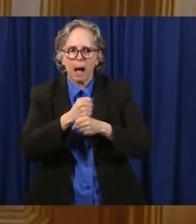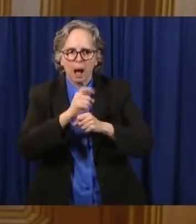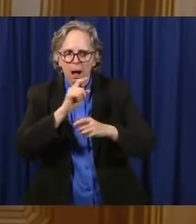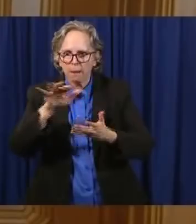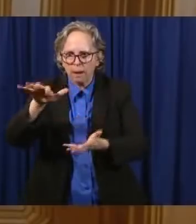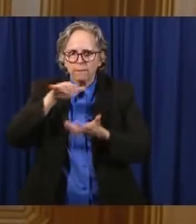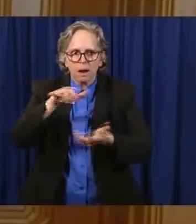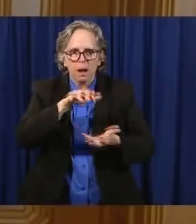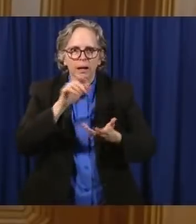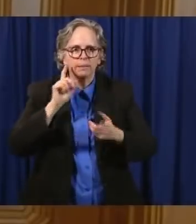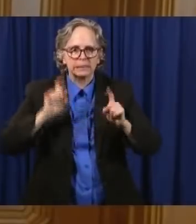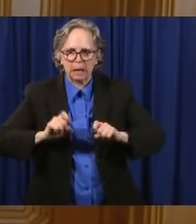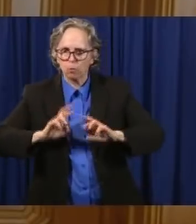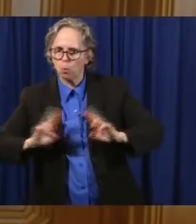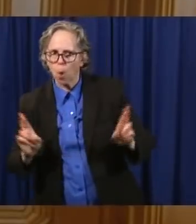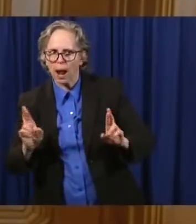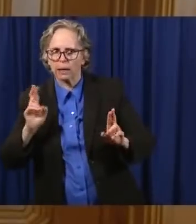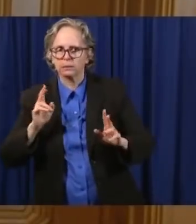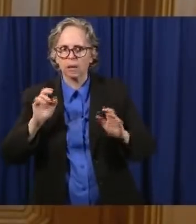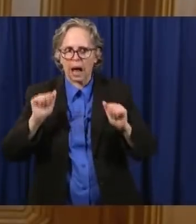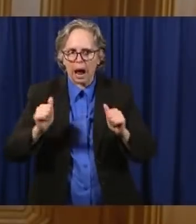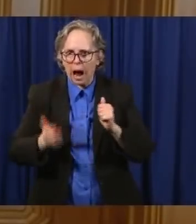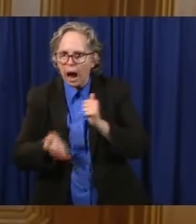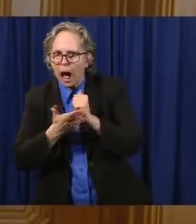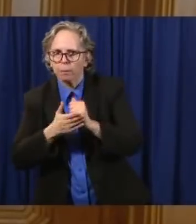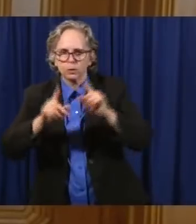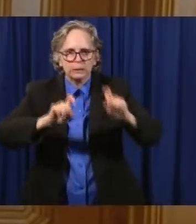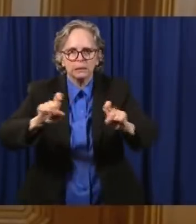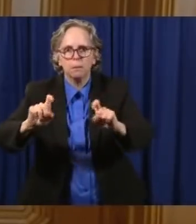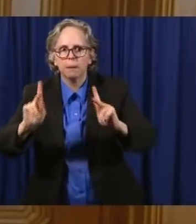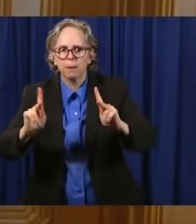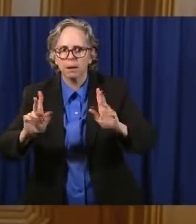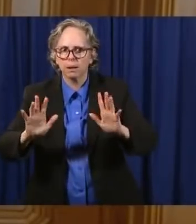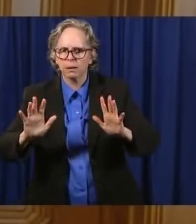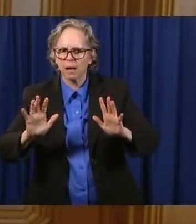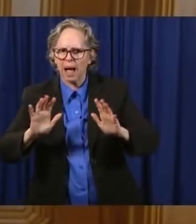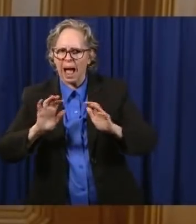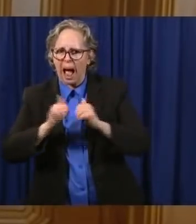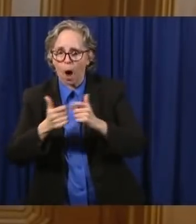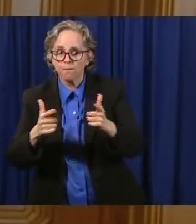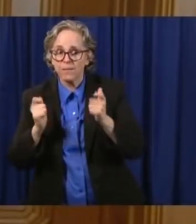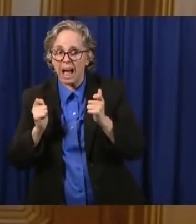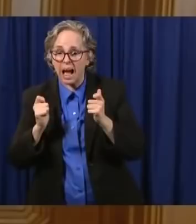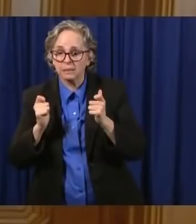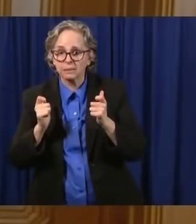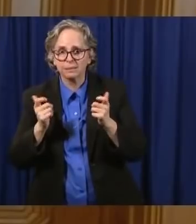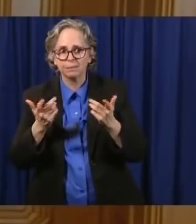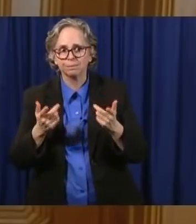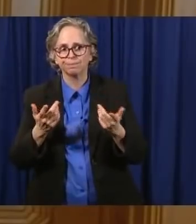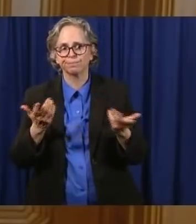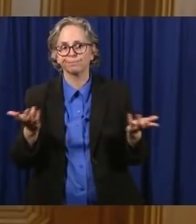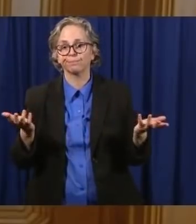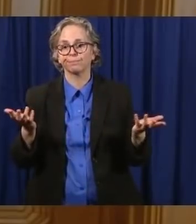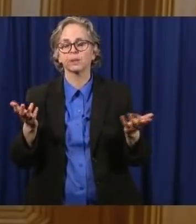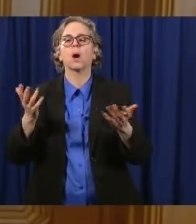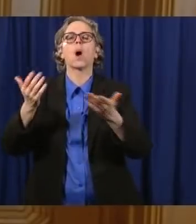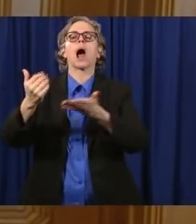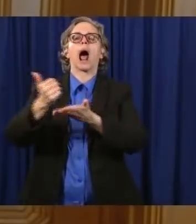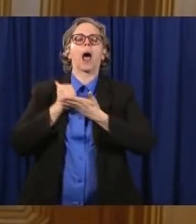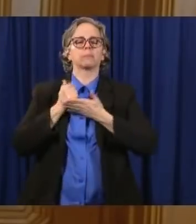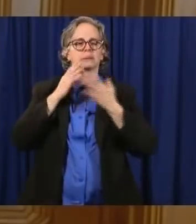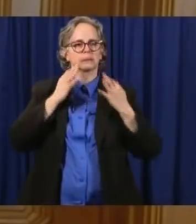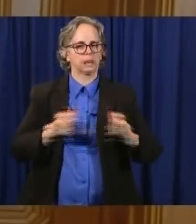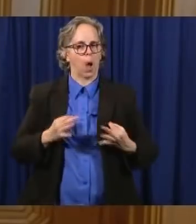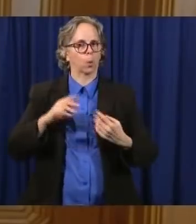that testing comes on and how fast it comes on is going to also influence when we can start